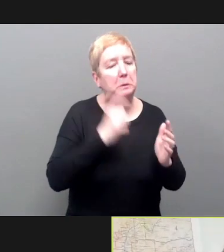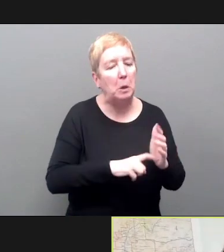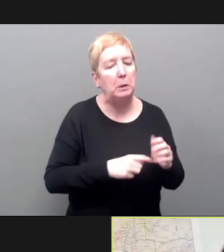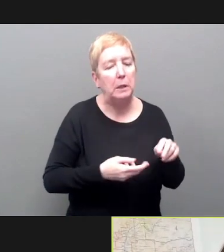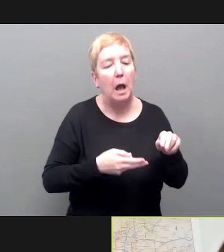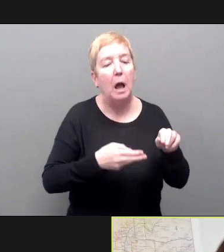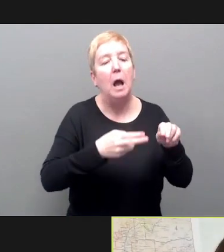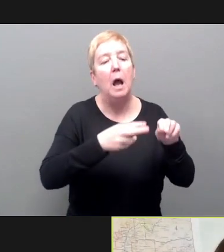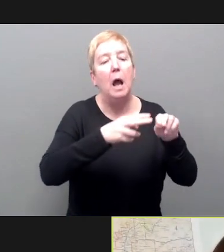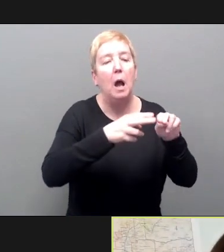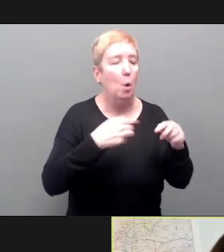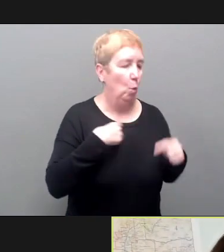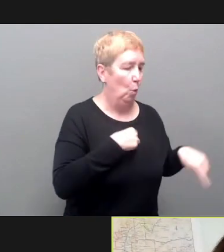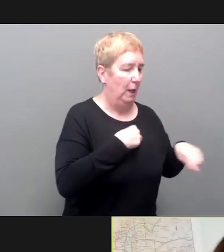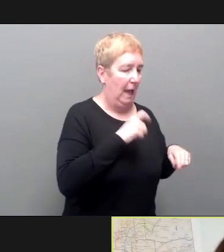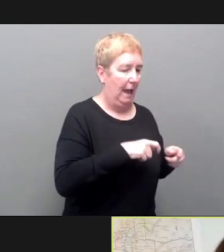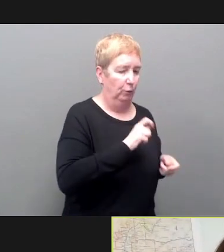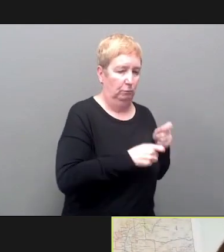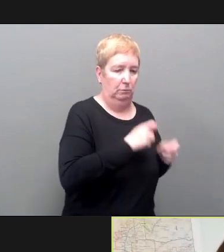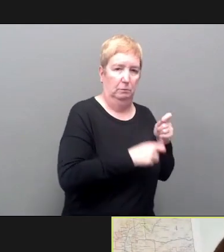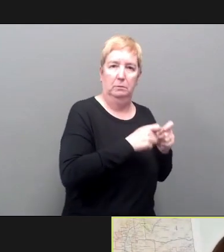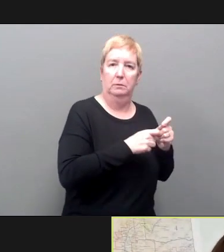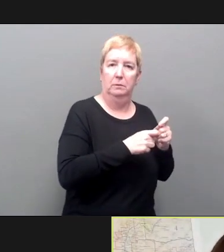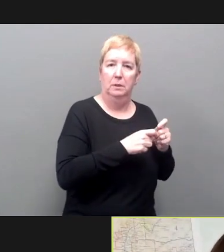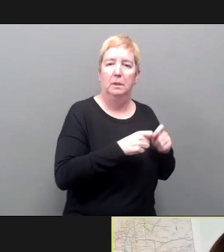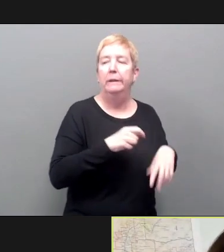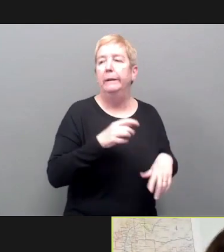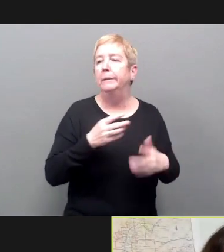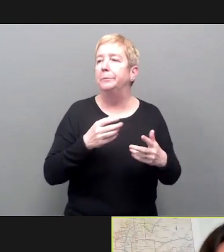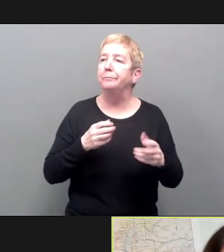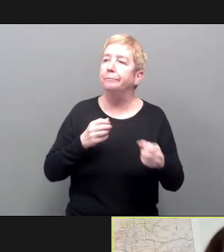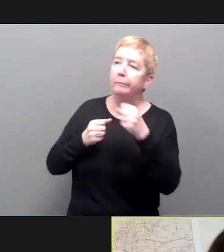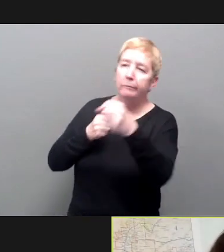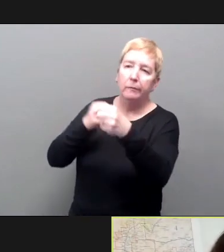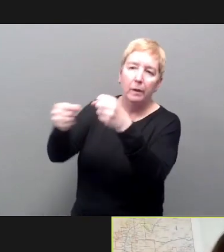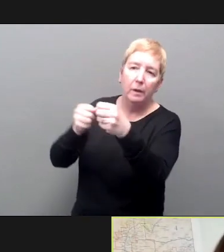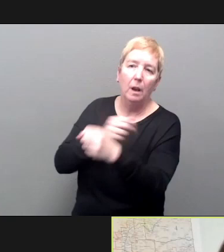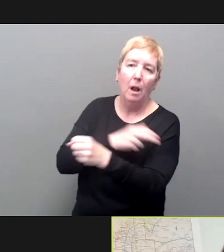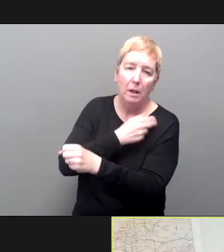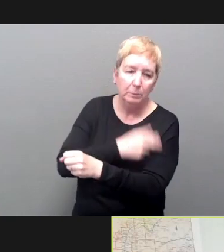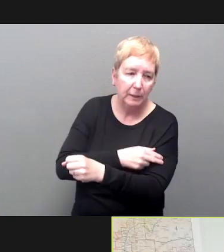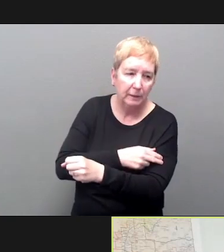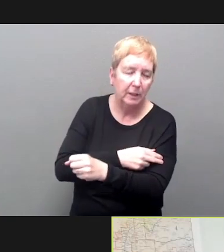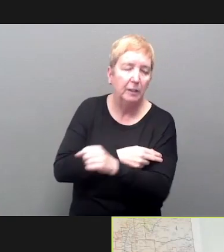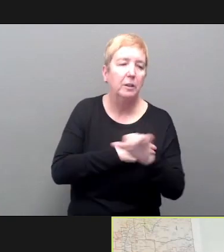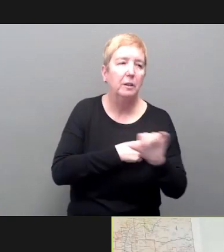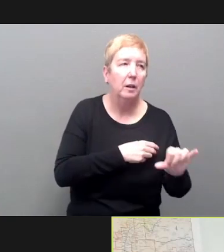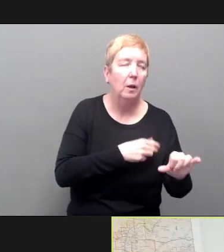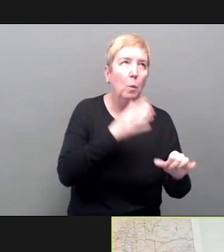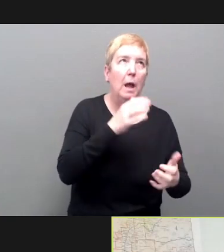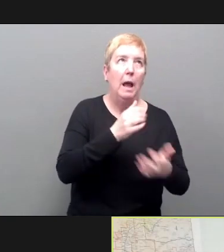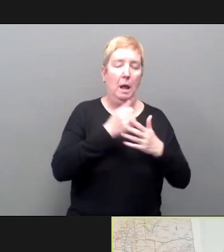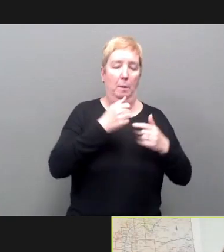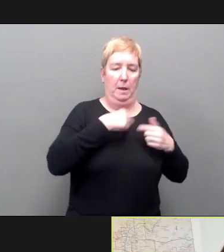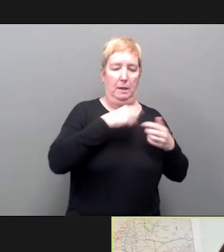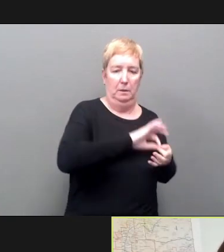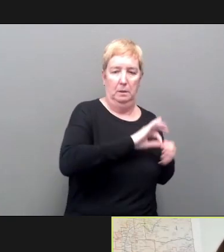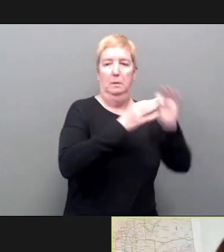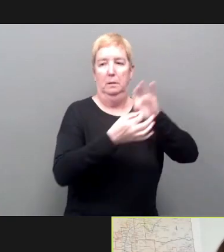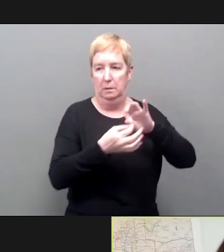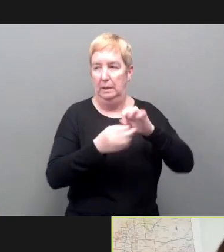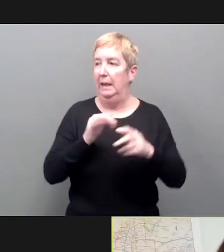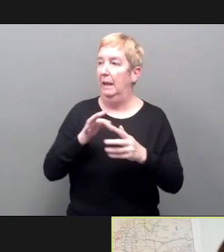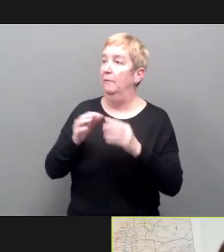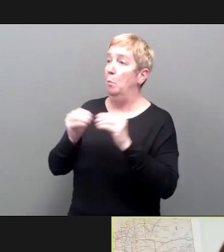that. In terms of hospitalizations, all right, that the hospitalizations tell us that when they're up, this is